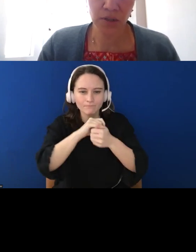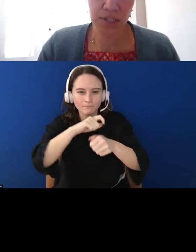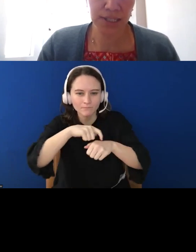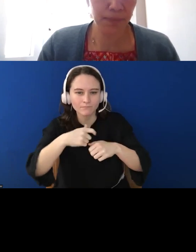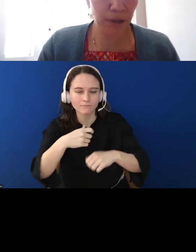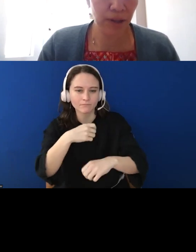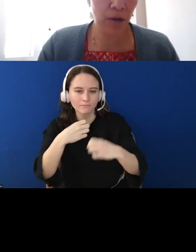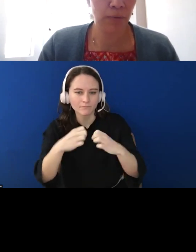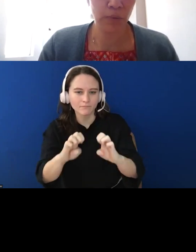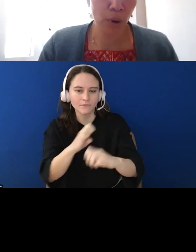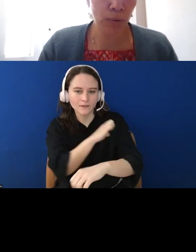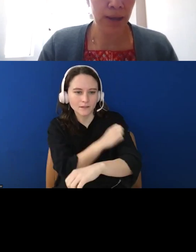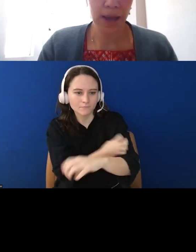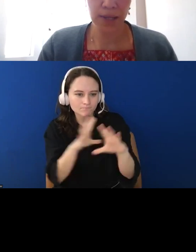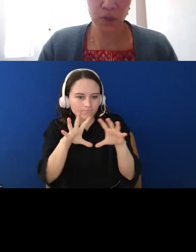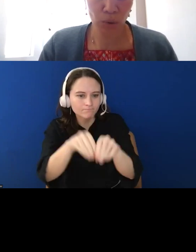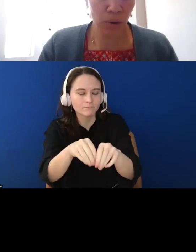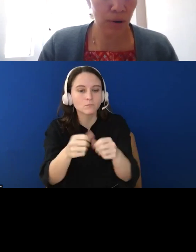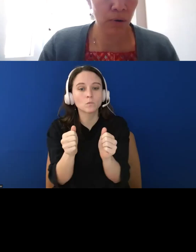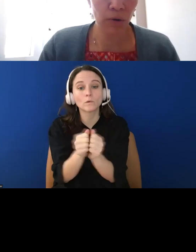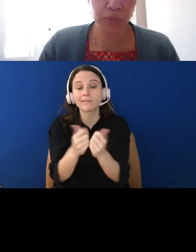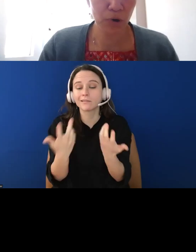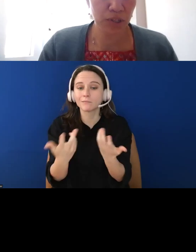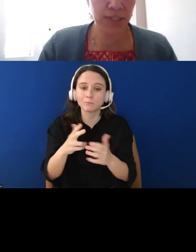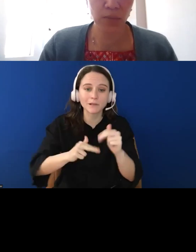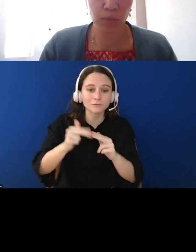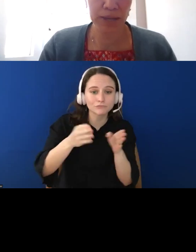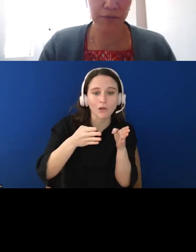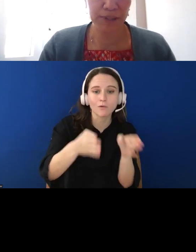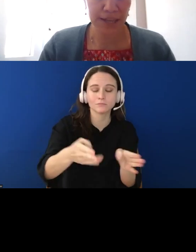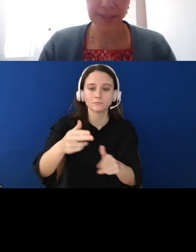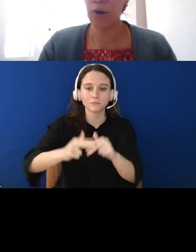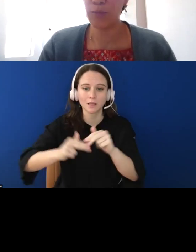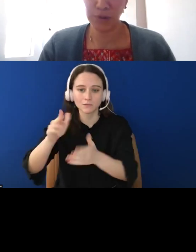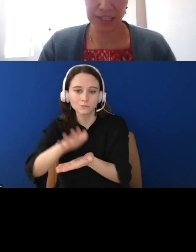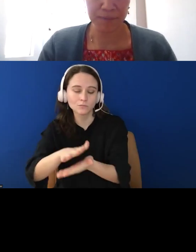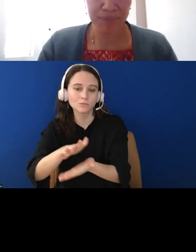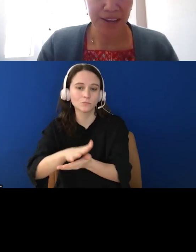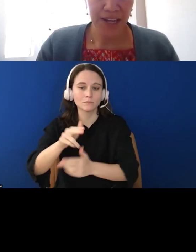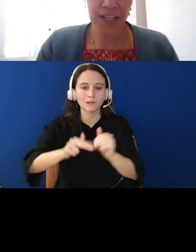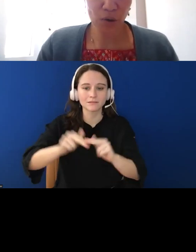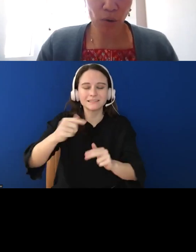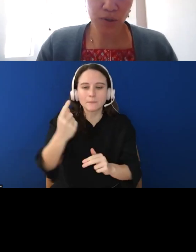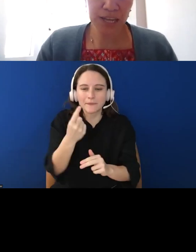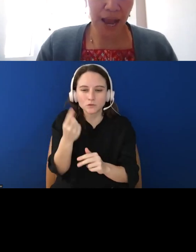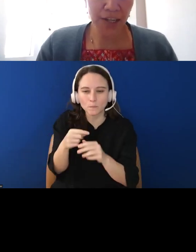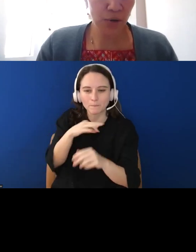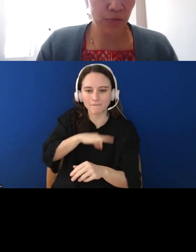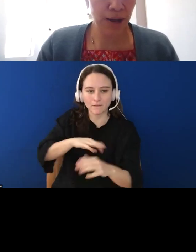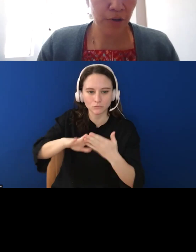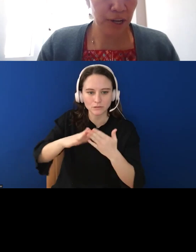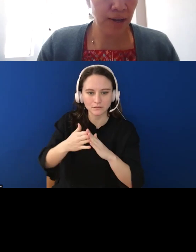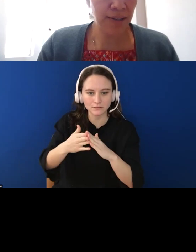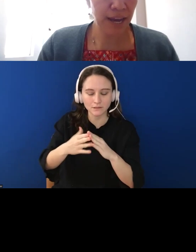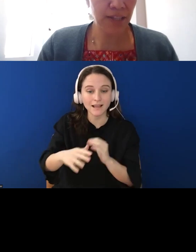project such as the building of a road, a school, or other projects that would benefit the community. It is also the action